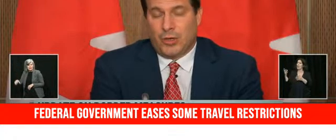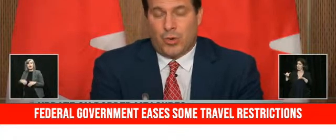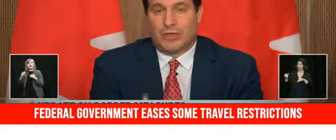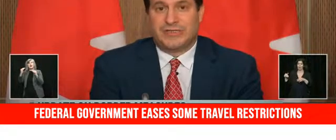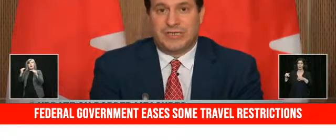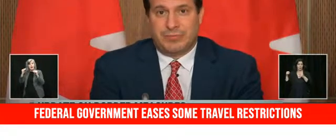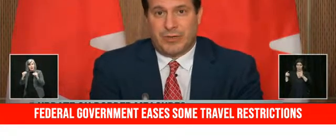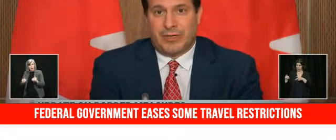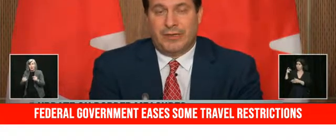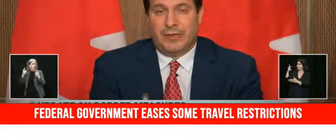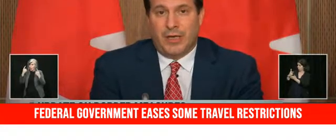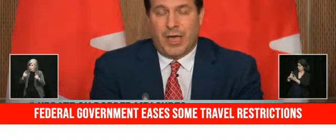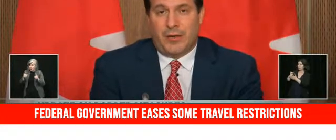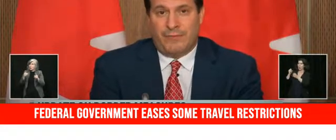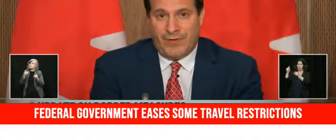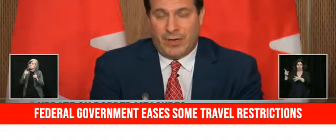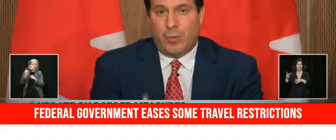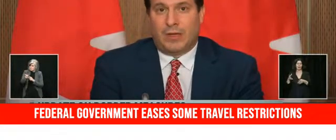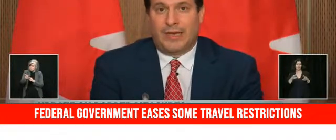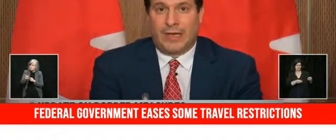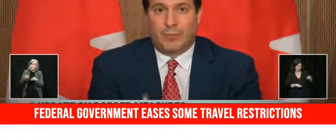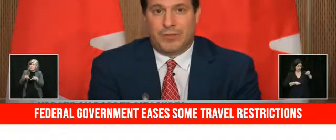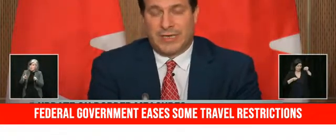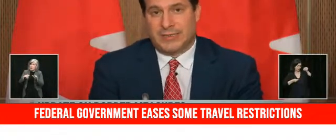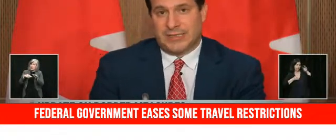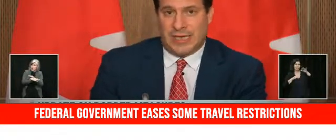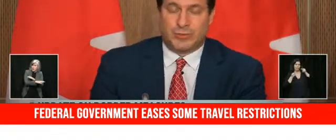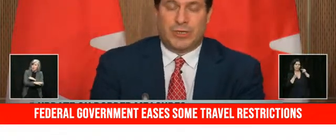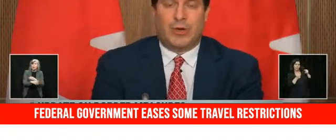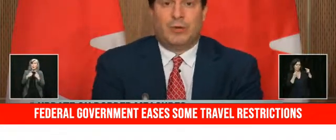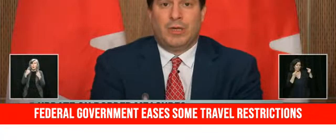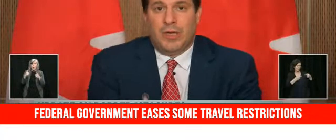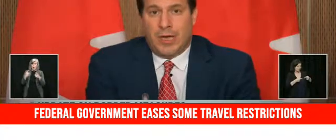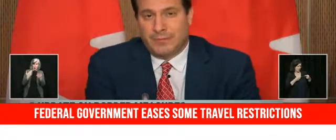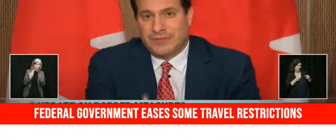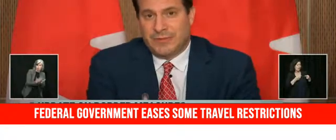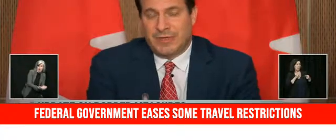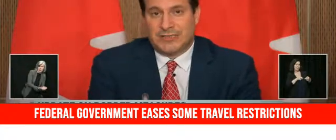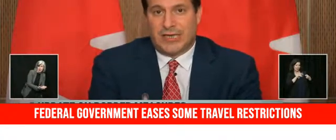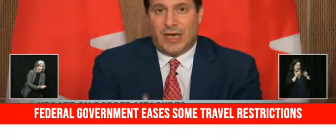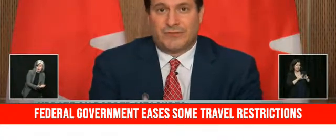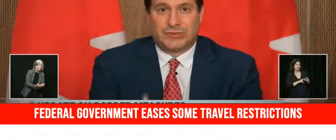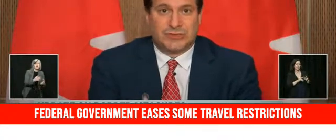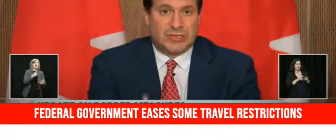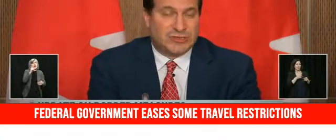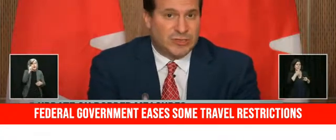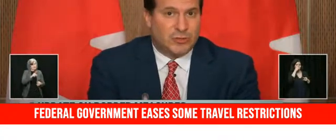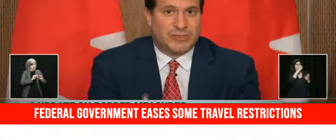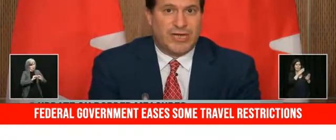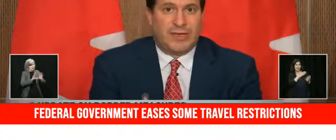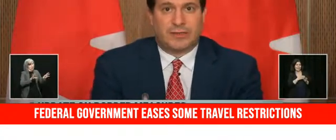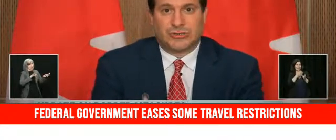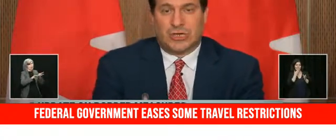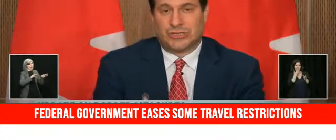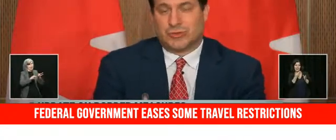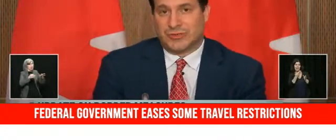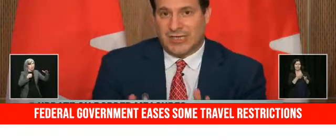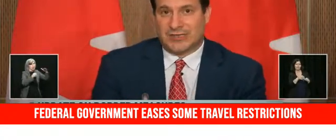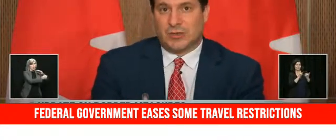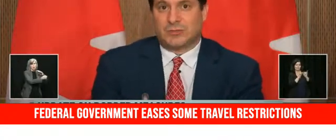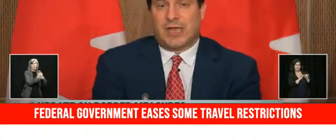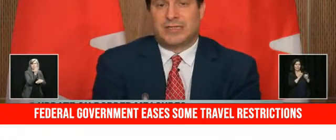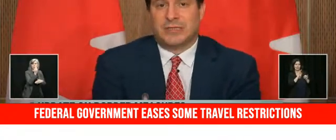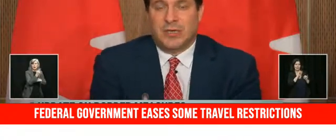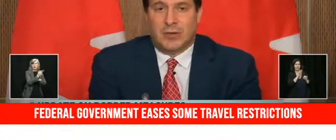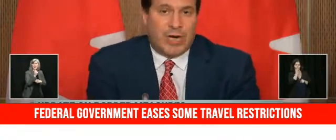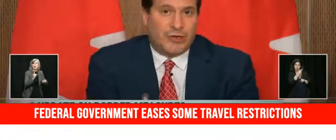14-day quarantine period very well laid out, because as we know, CBSA officers still retain the discretion to